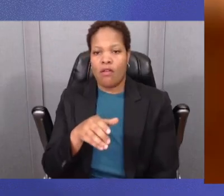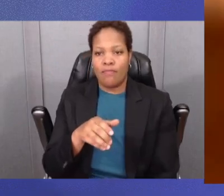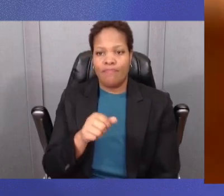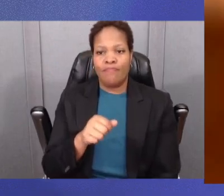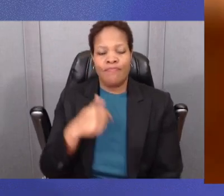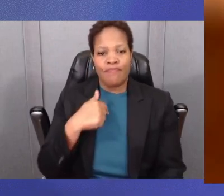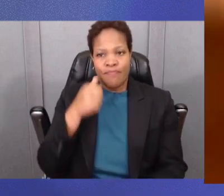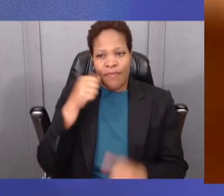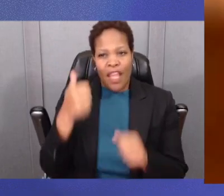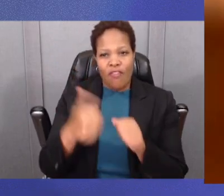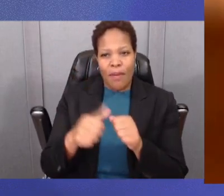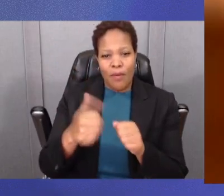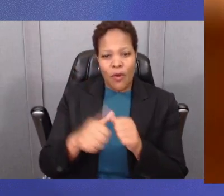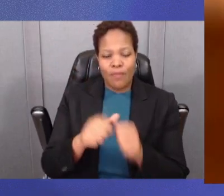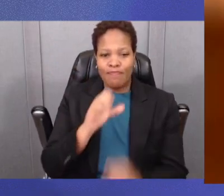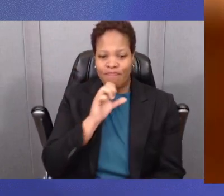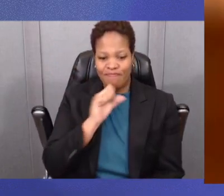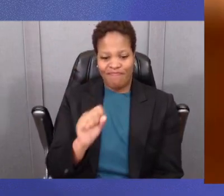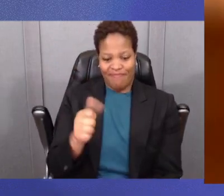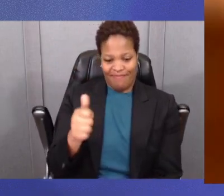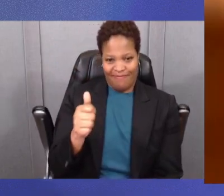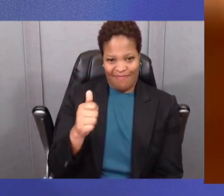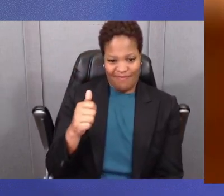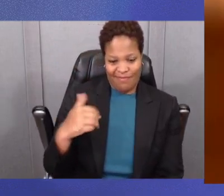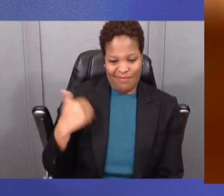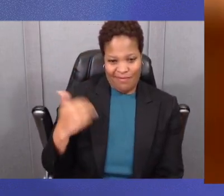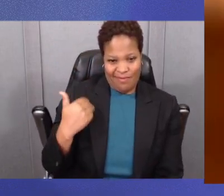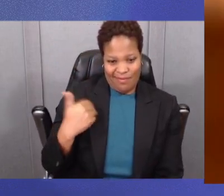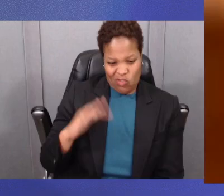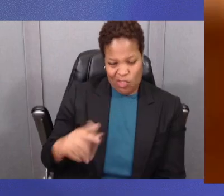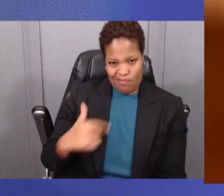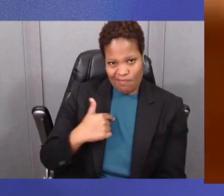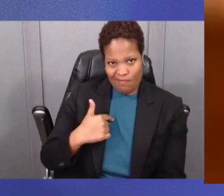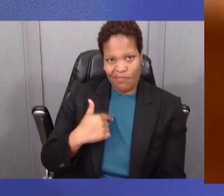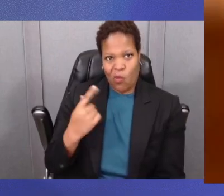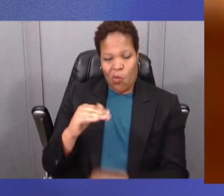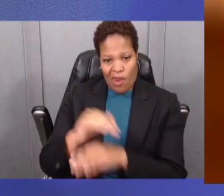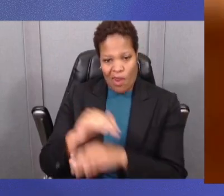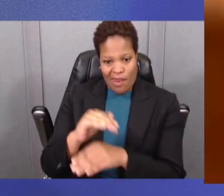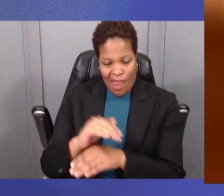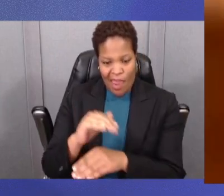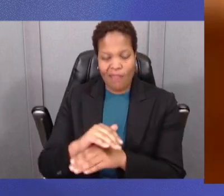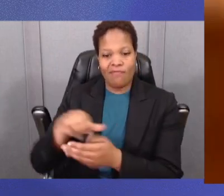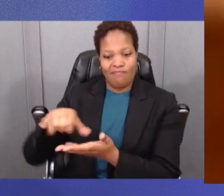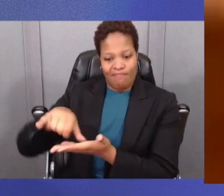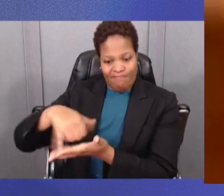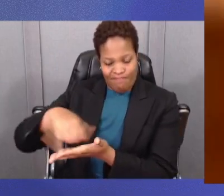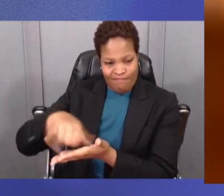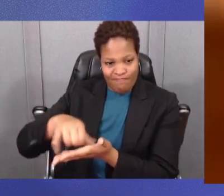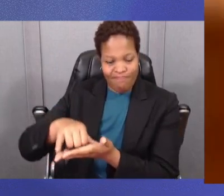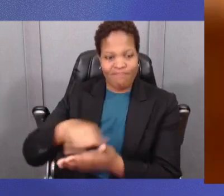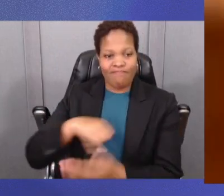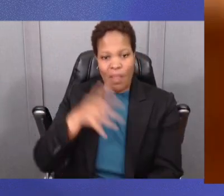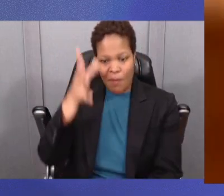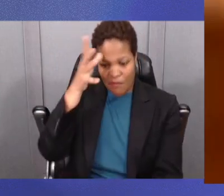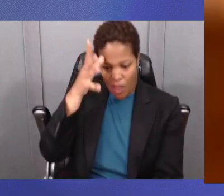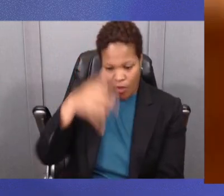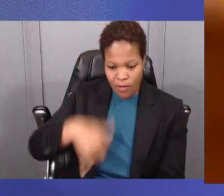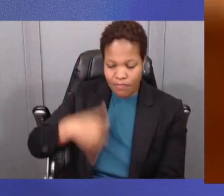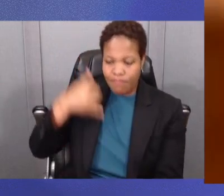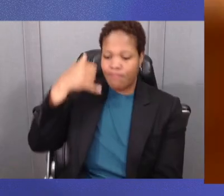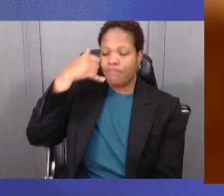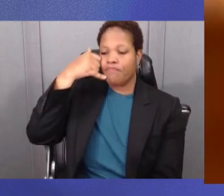as a 10-year-old child one night at dinner, and the phone rang, and my father picked up the phone, and he listened briefly and